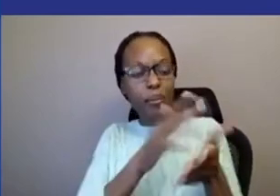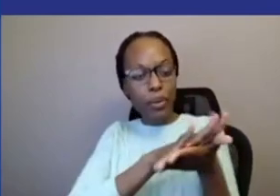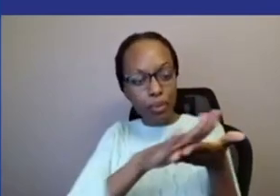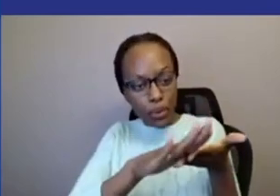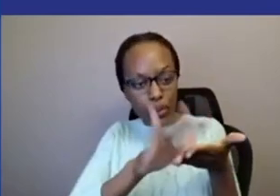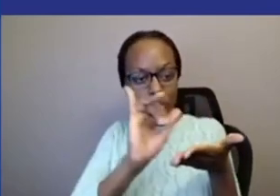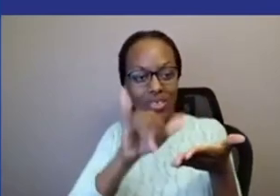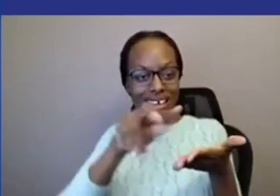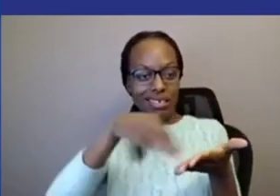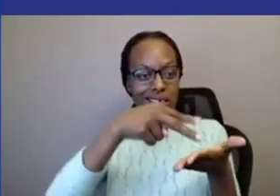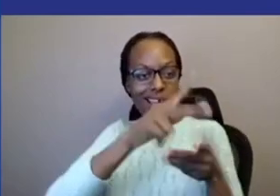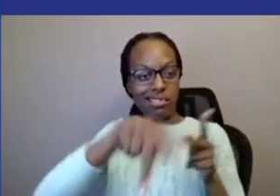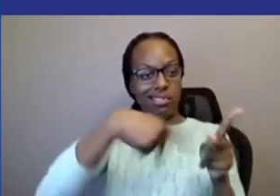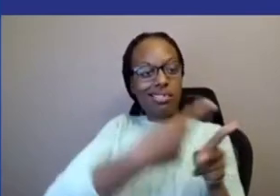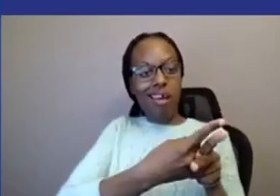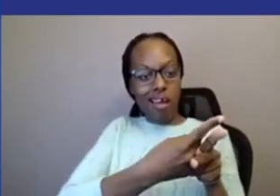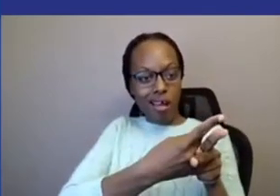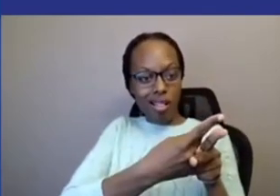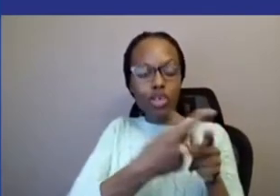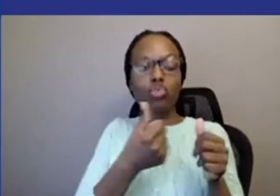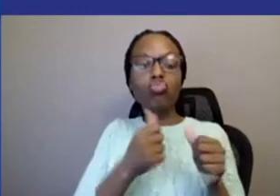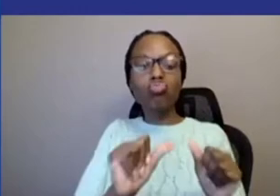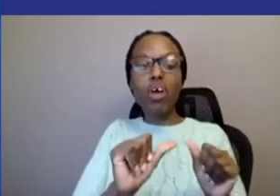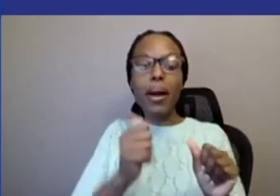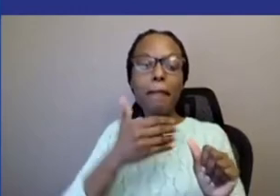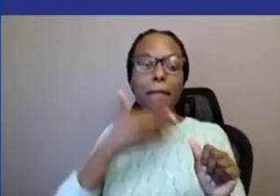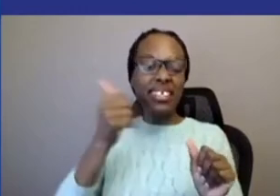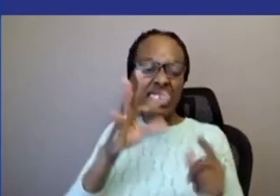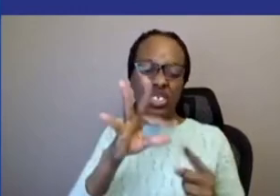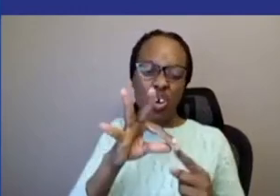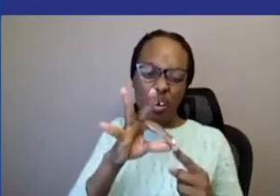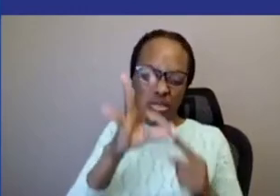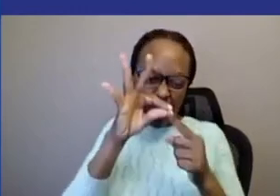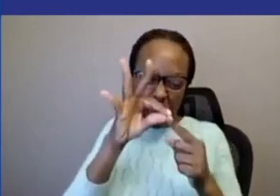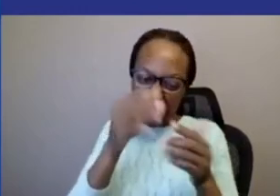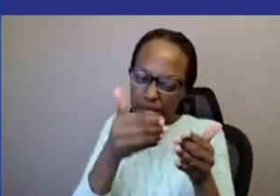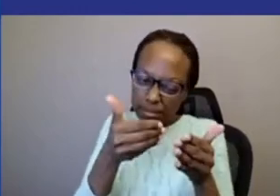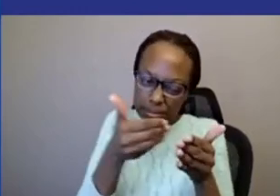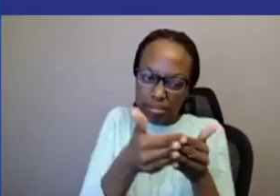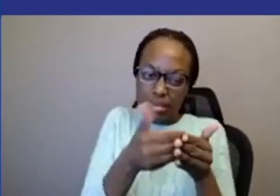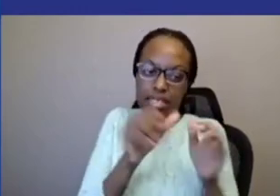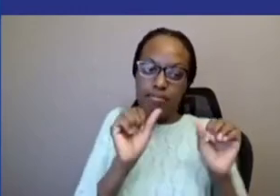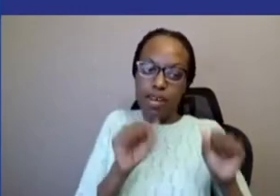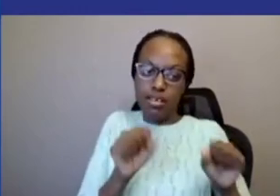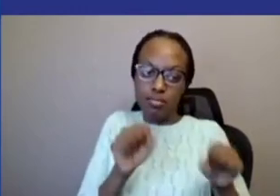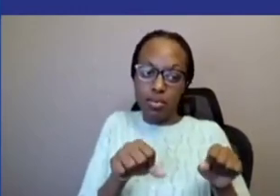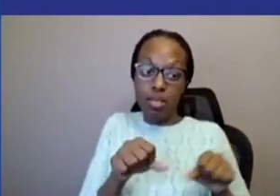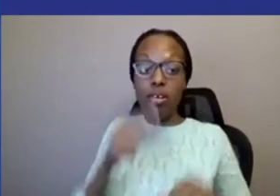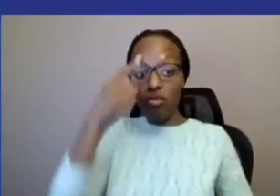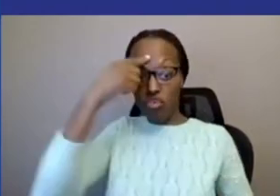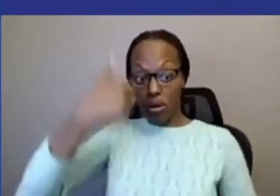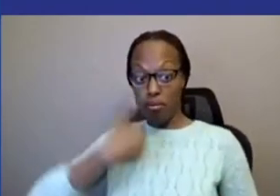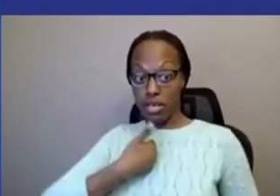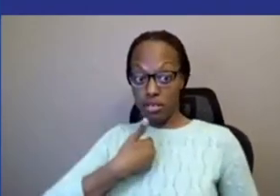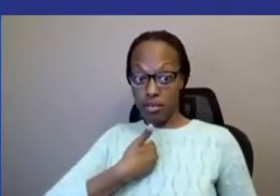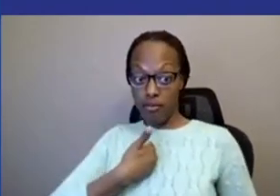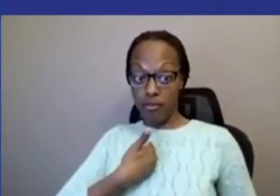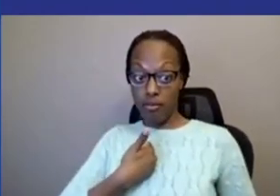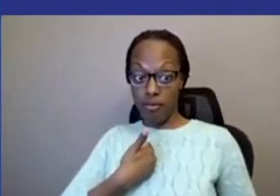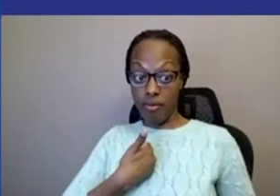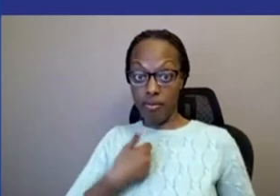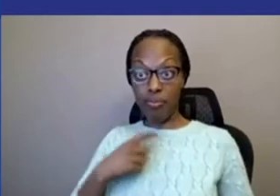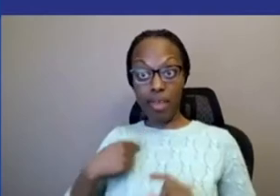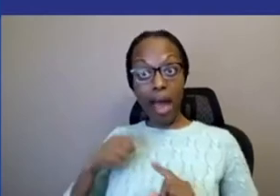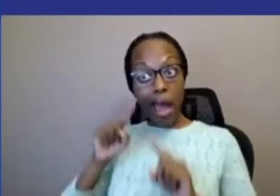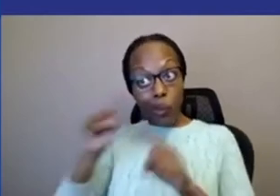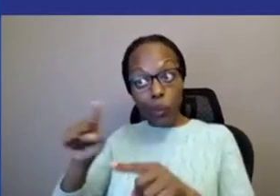as possible. You know, for myself, you know, it really wasn't any training besides the